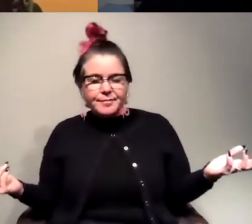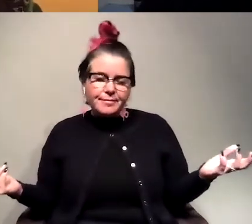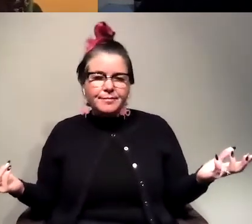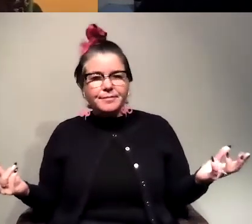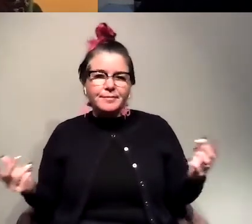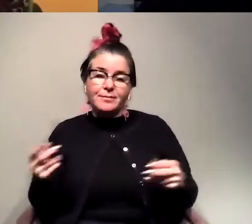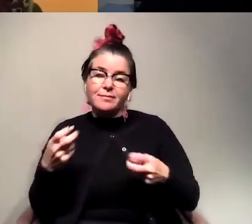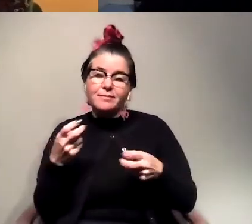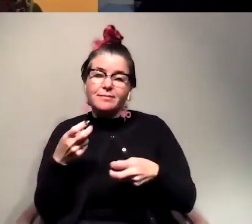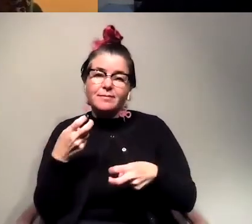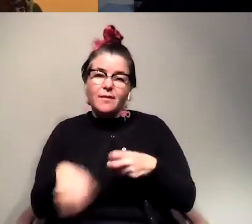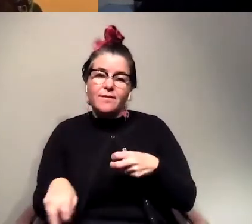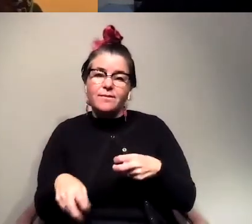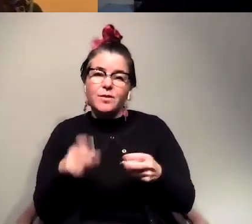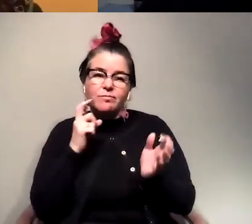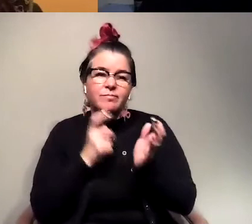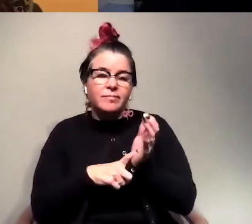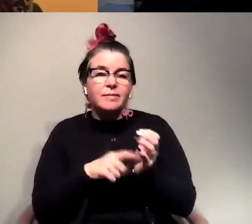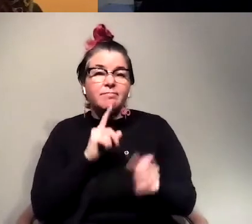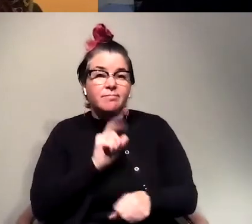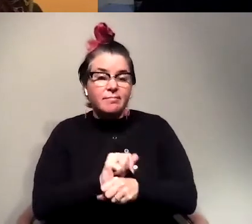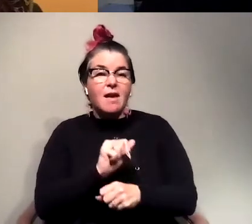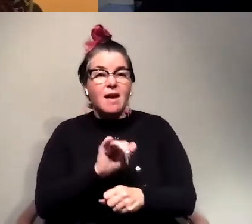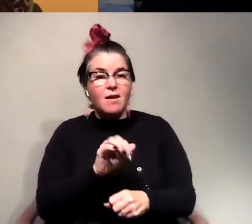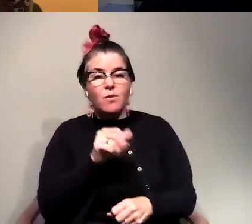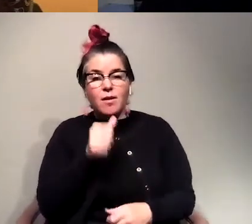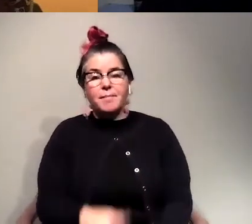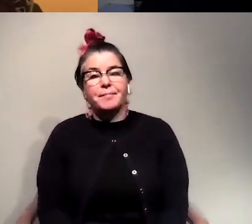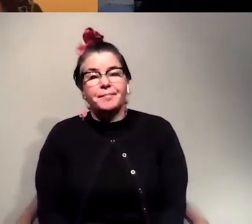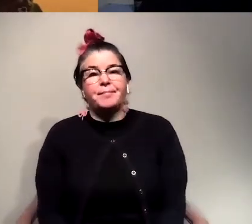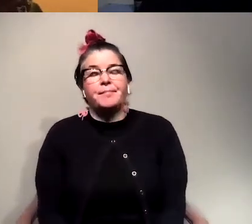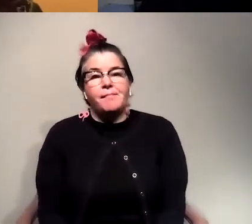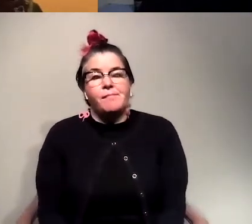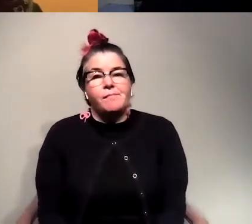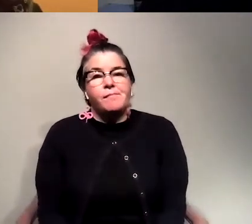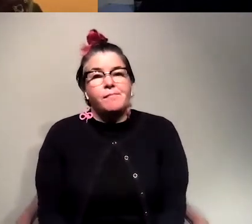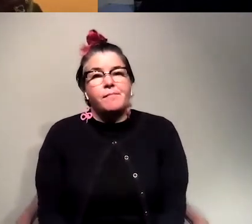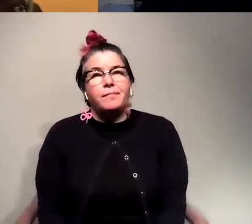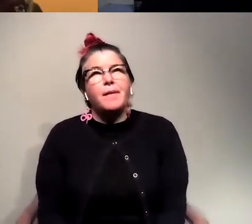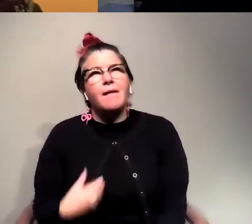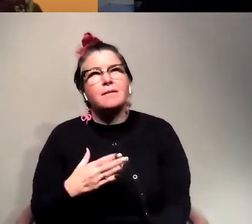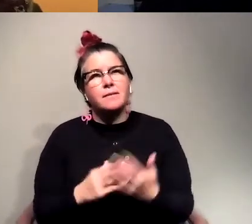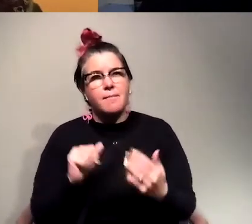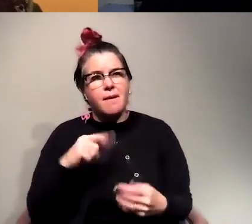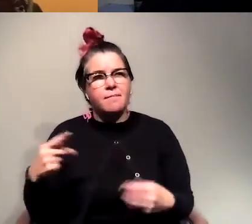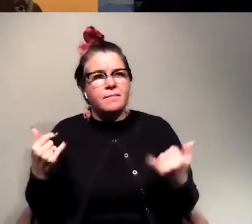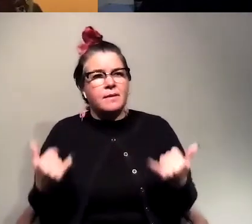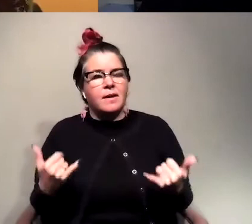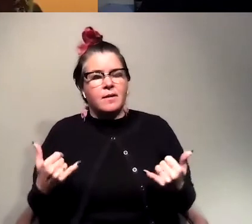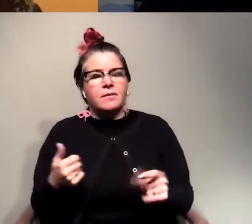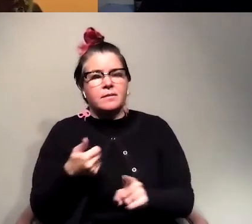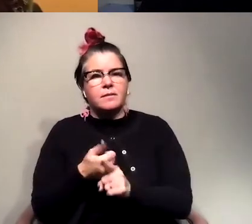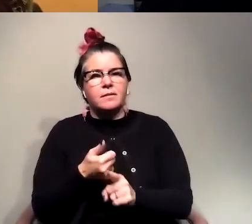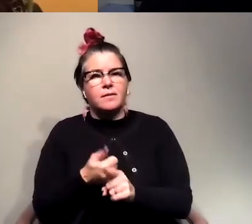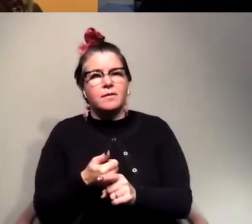really tough to tell if there's AI powering stuff. Like, there's some applications right now that are